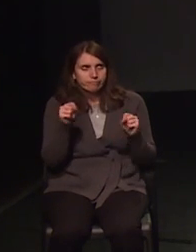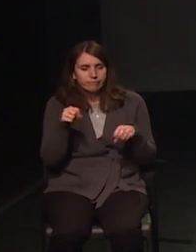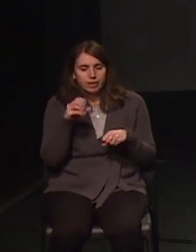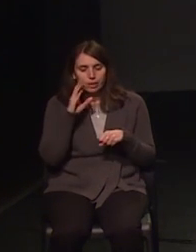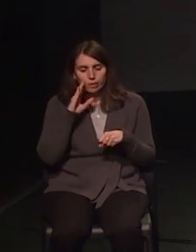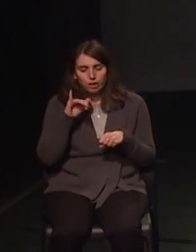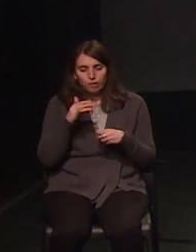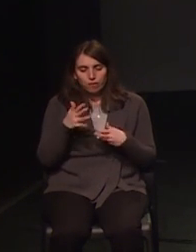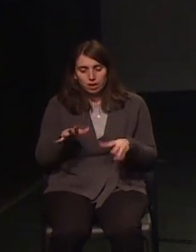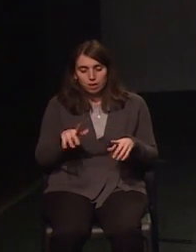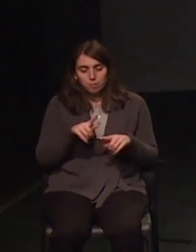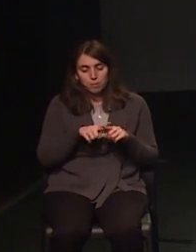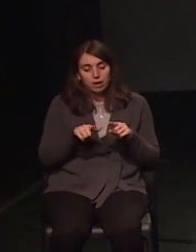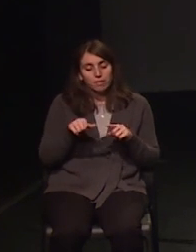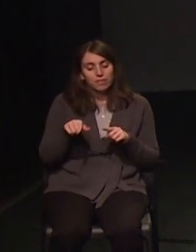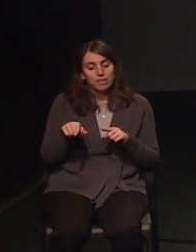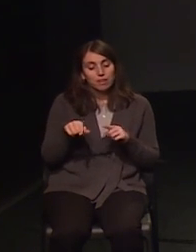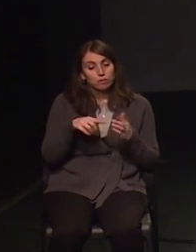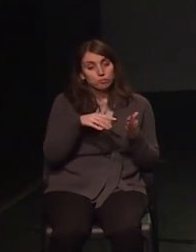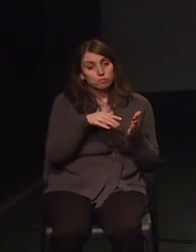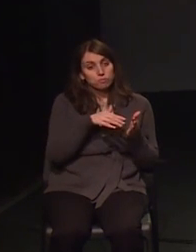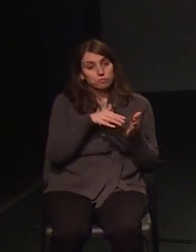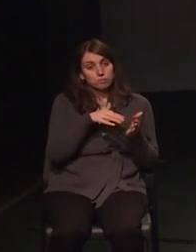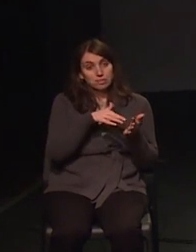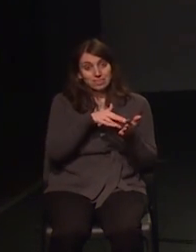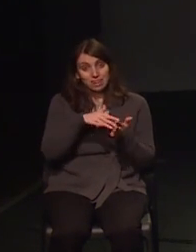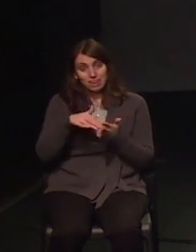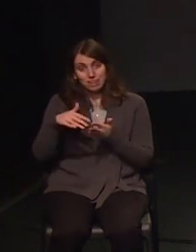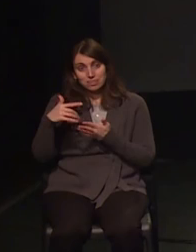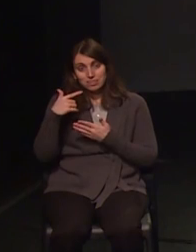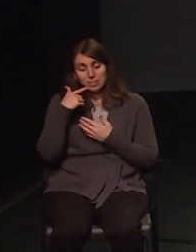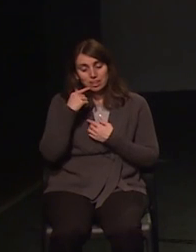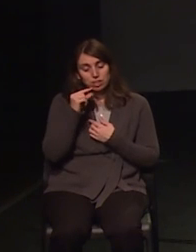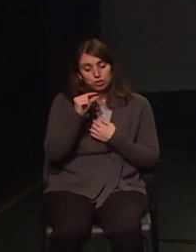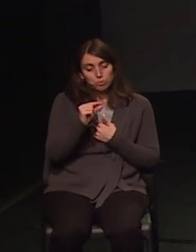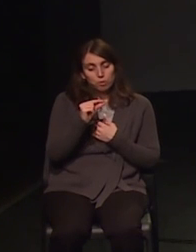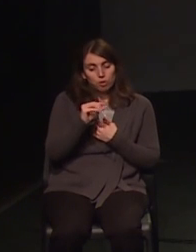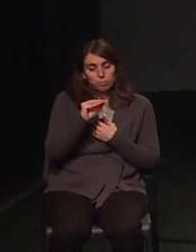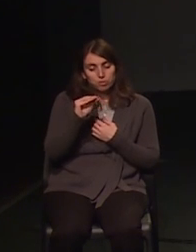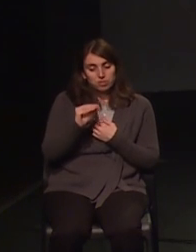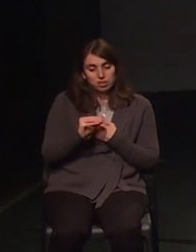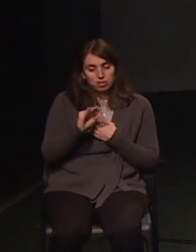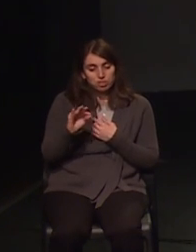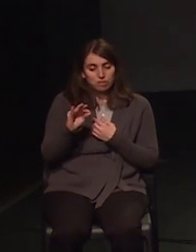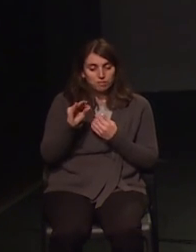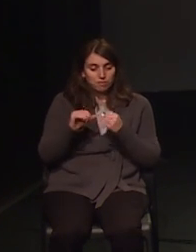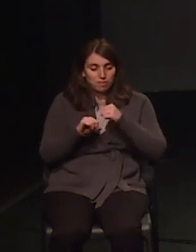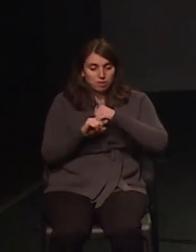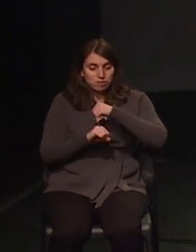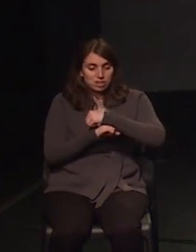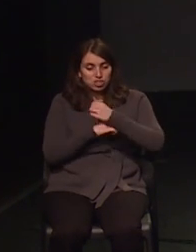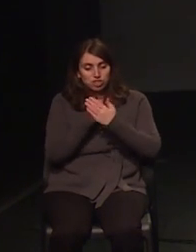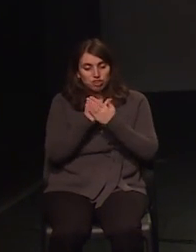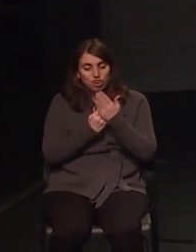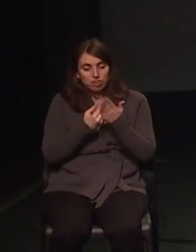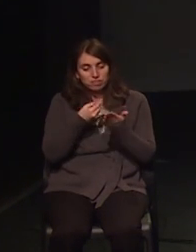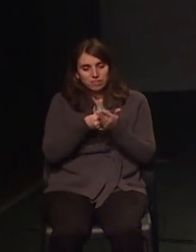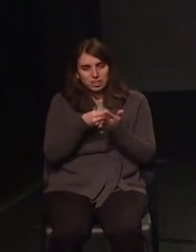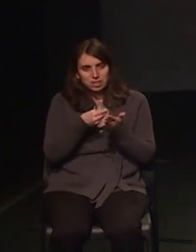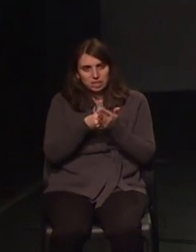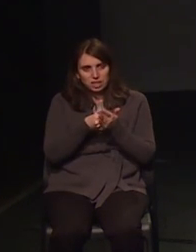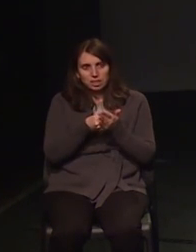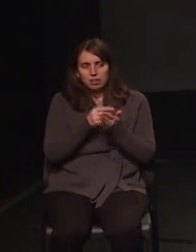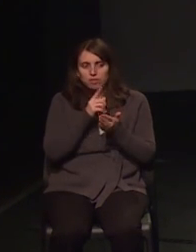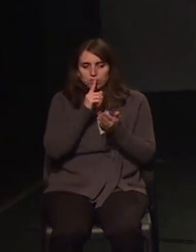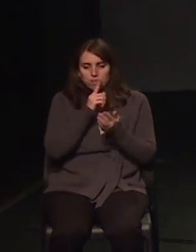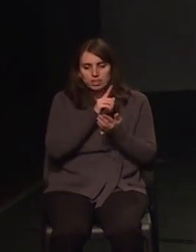now. But Helicon asserts that a very small percentages of foundation arts funding are directed towards addressing cultural